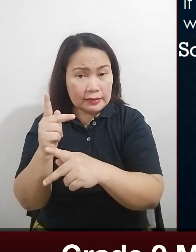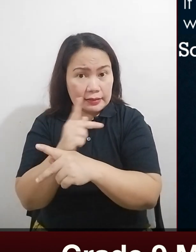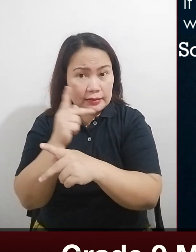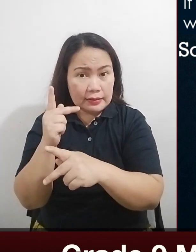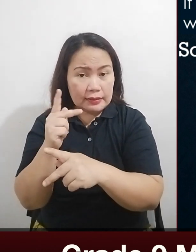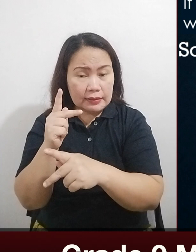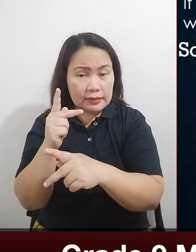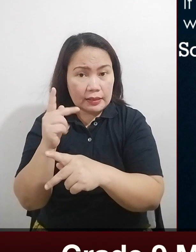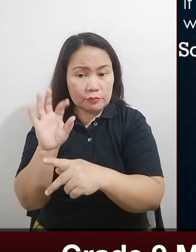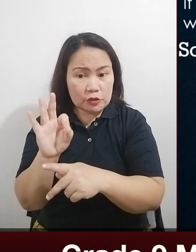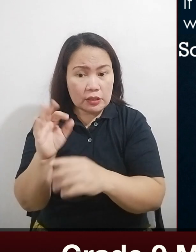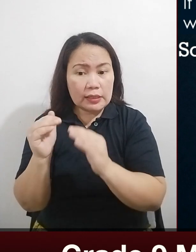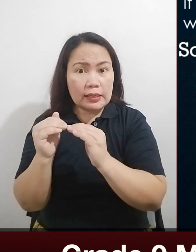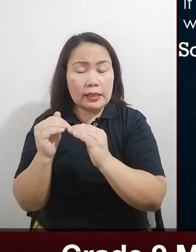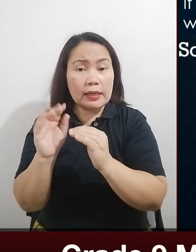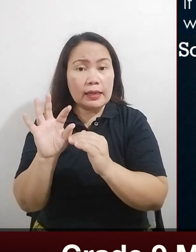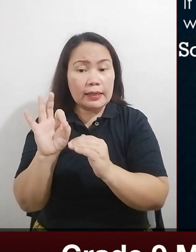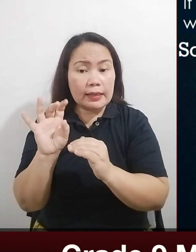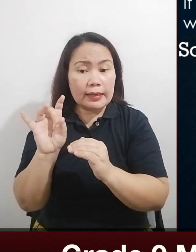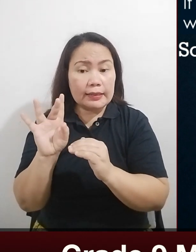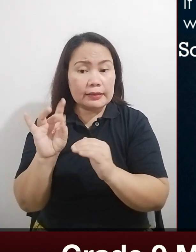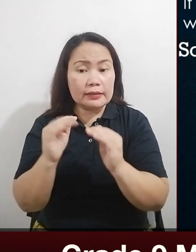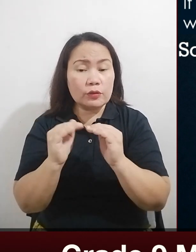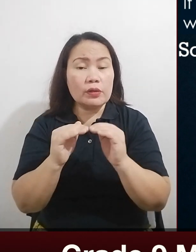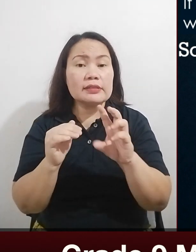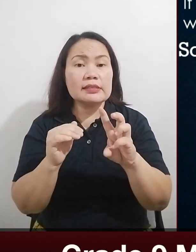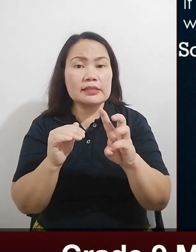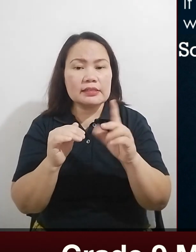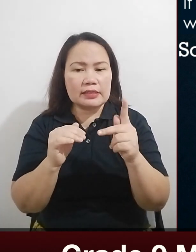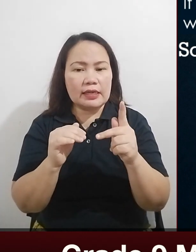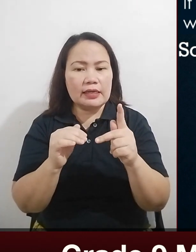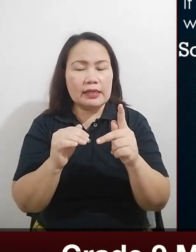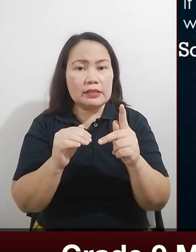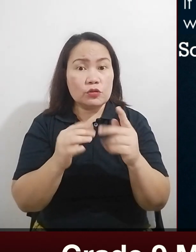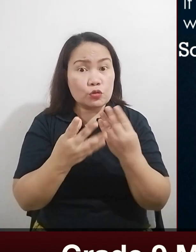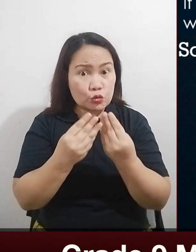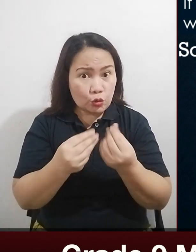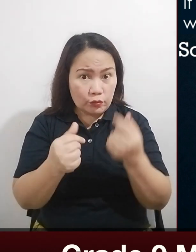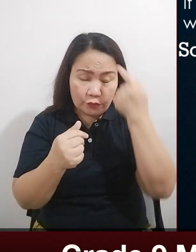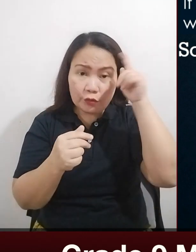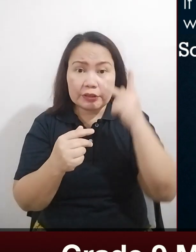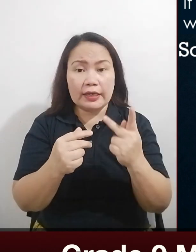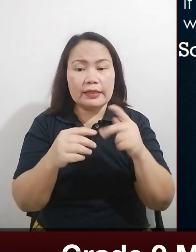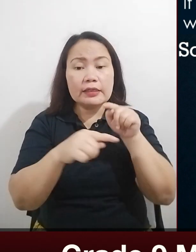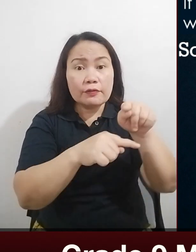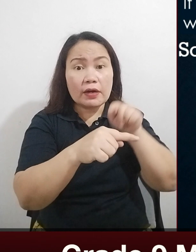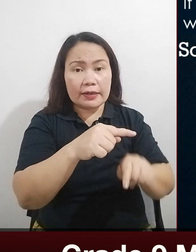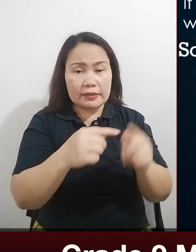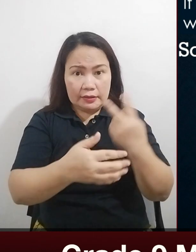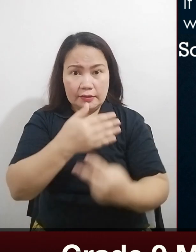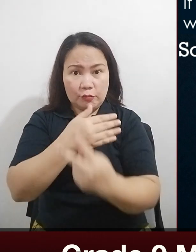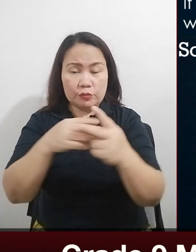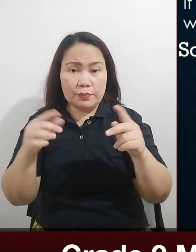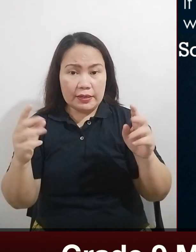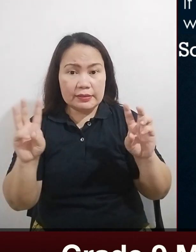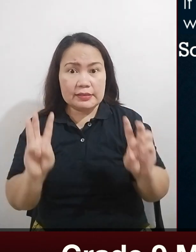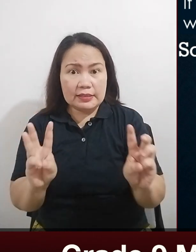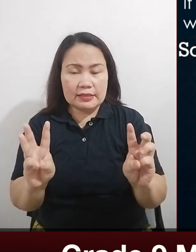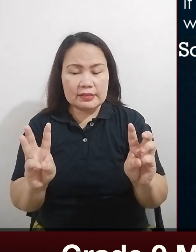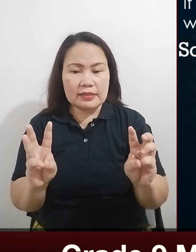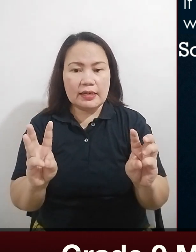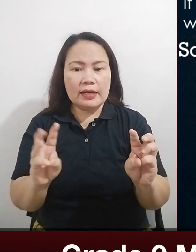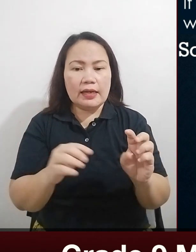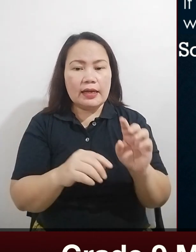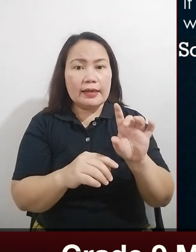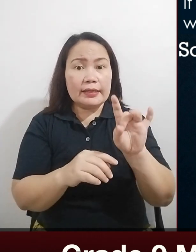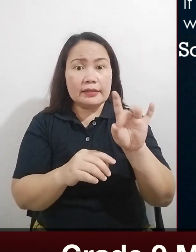18. 18 equals 6k. So, to solve for k, divide both sides by 6. So,